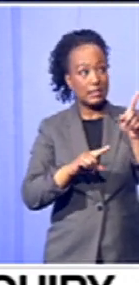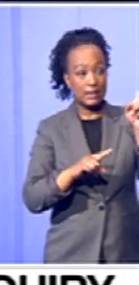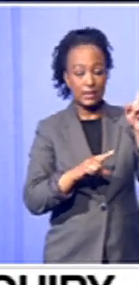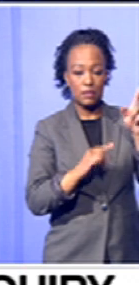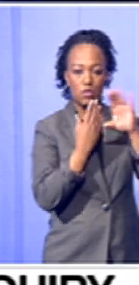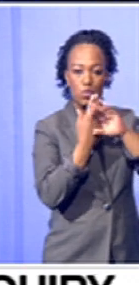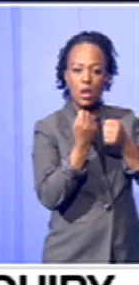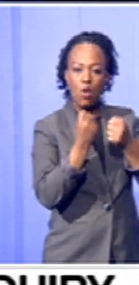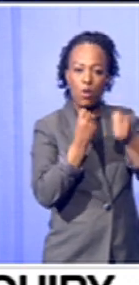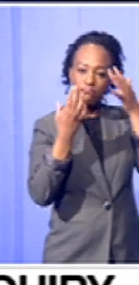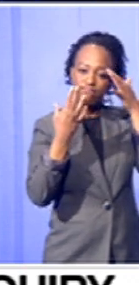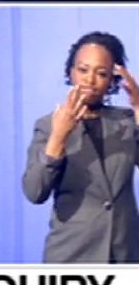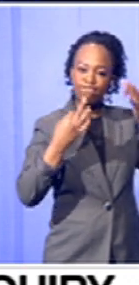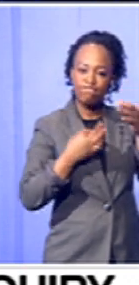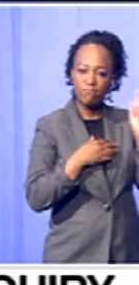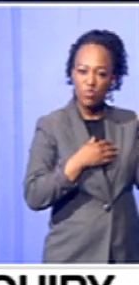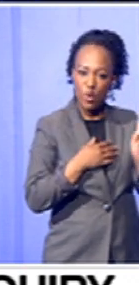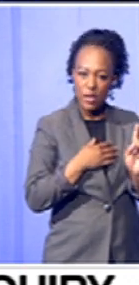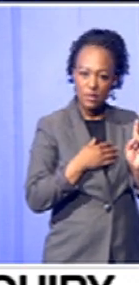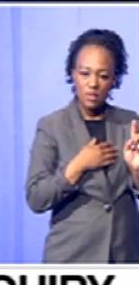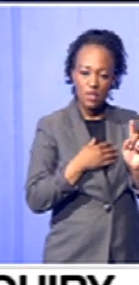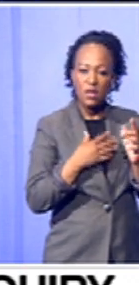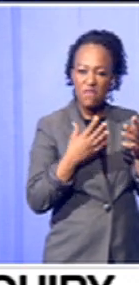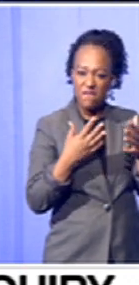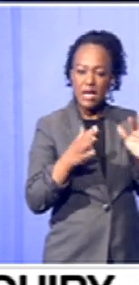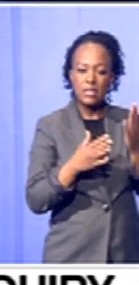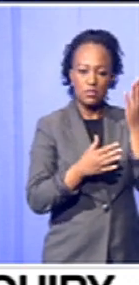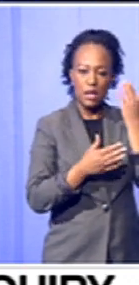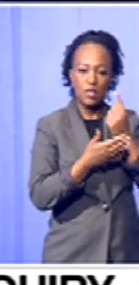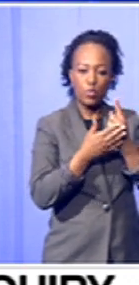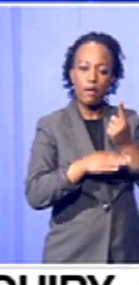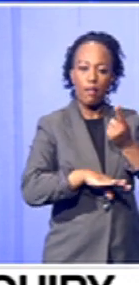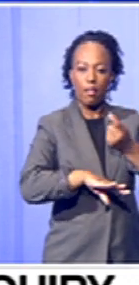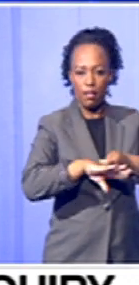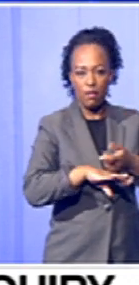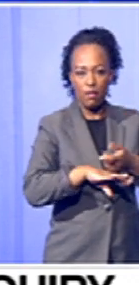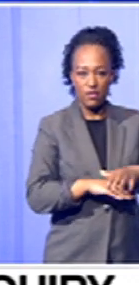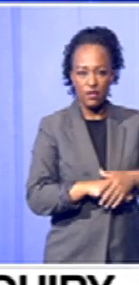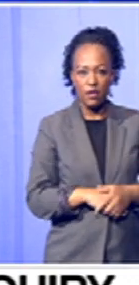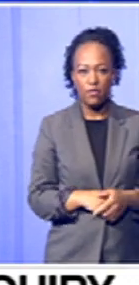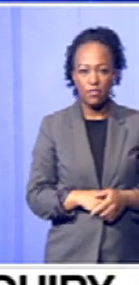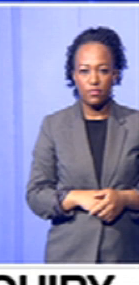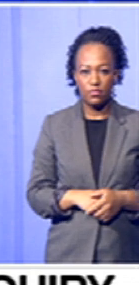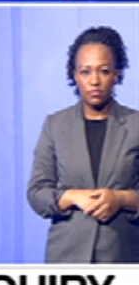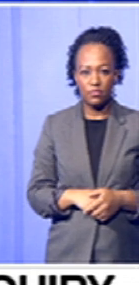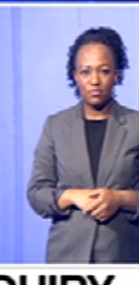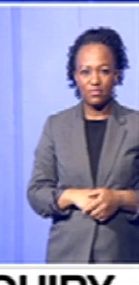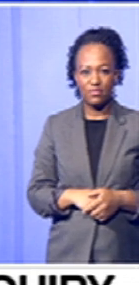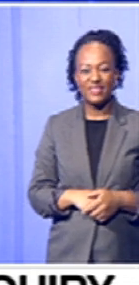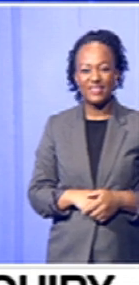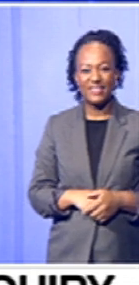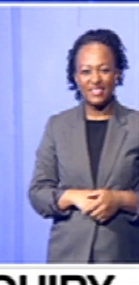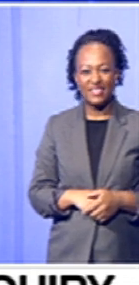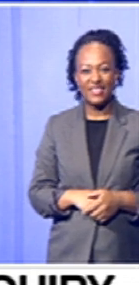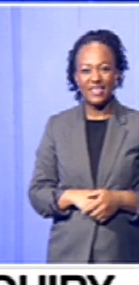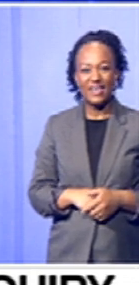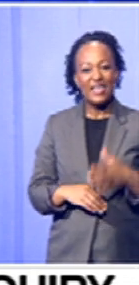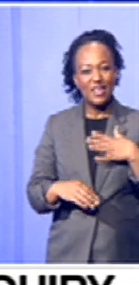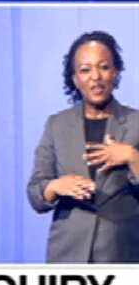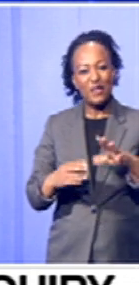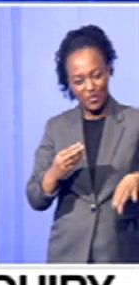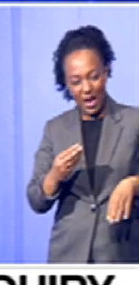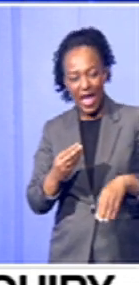the Constitutional Court ruling, which was delivered last week. I like how you add in Ukuba. You want to make